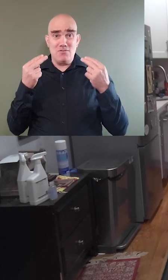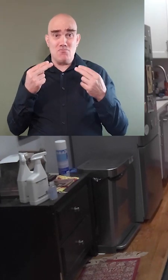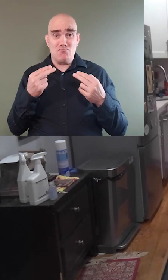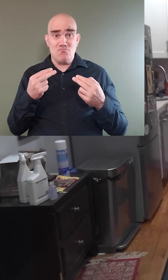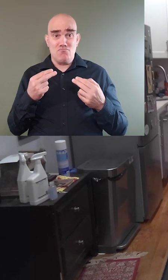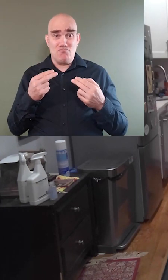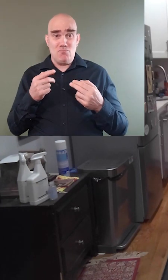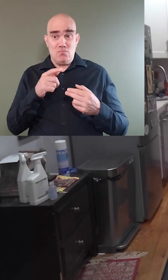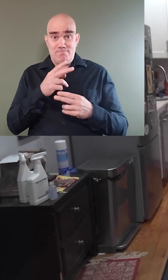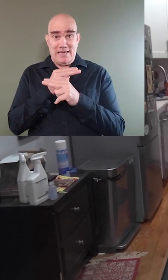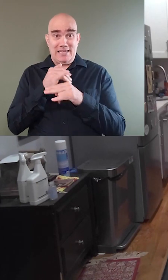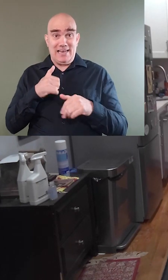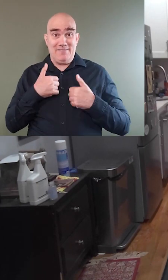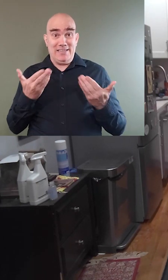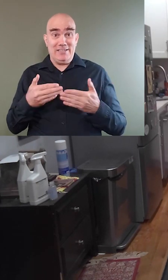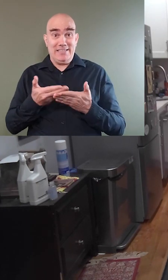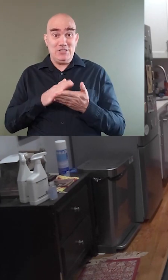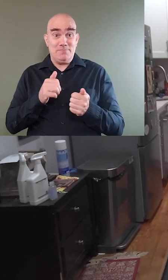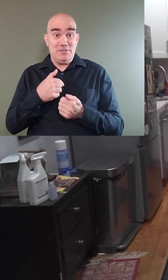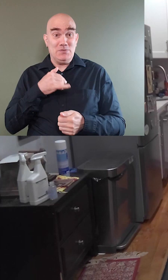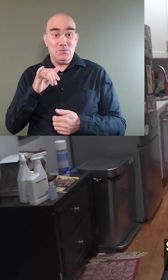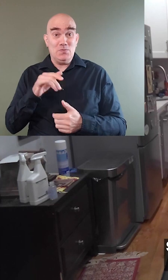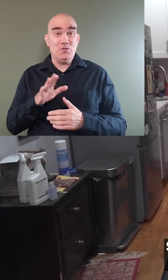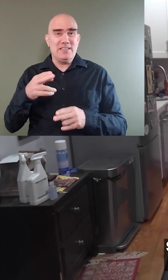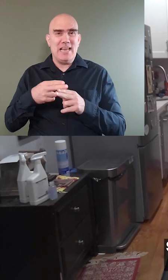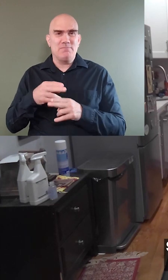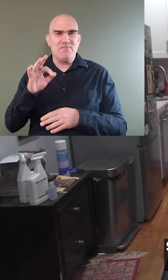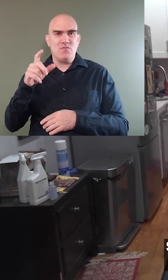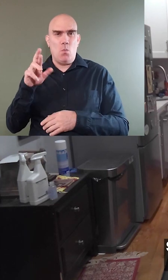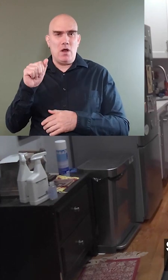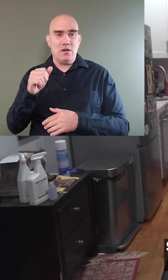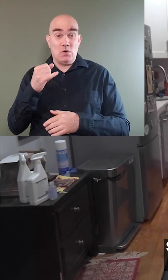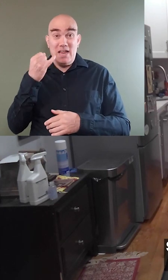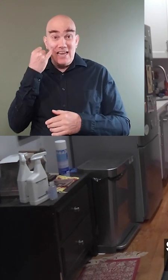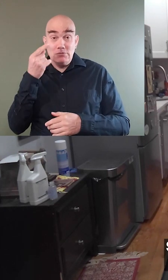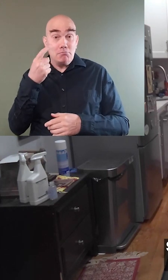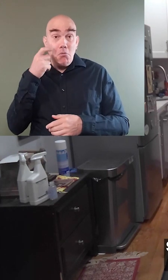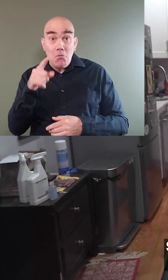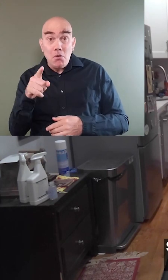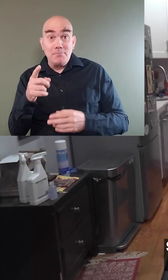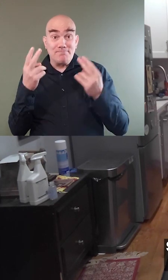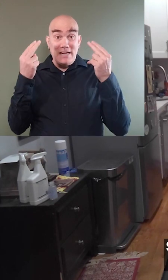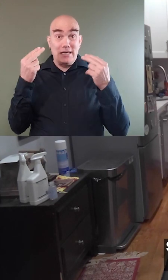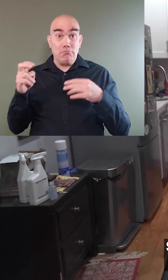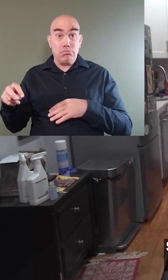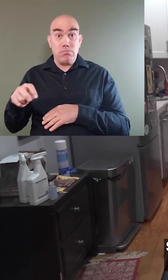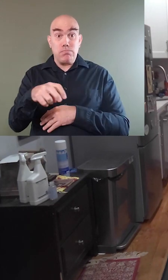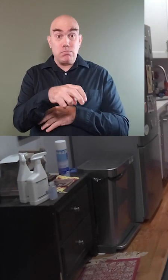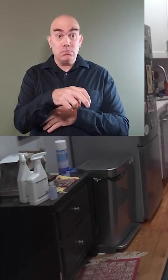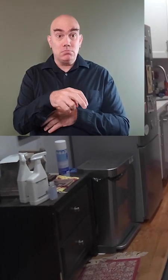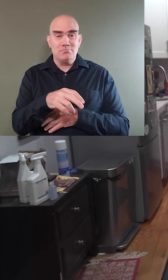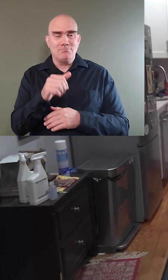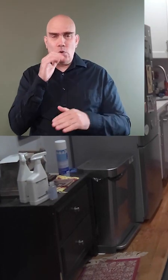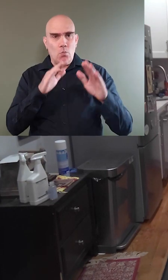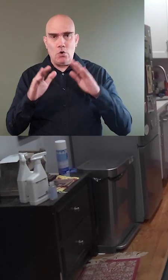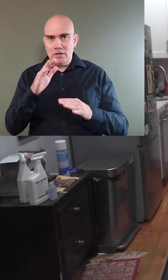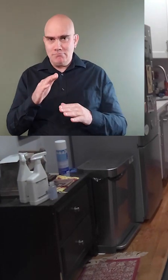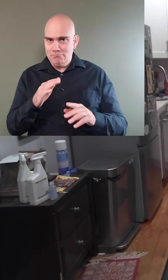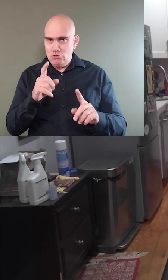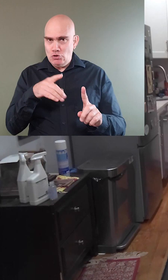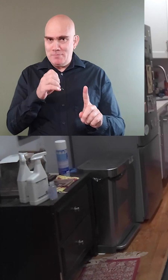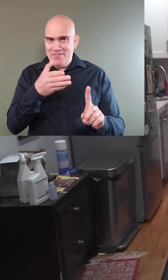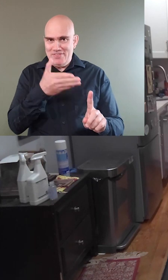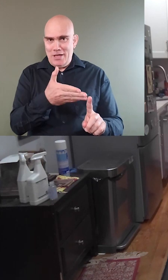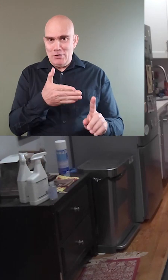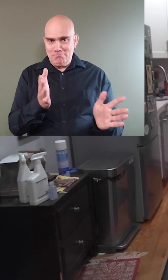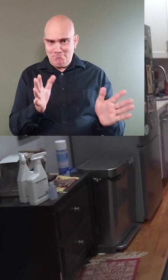kitchen with me as well, and her name is Flora. So if a little bunny rabbit comes onto the scene, don't worry,